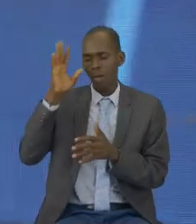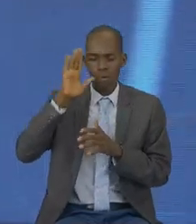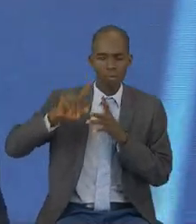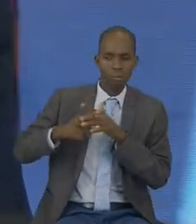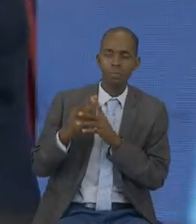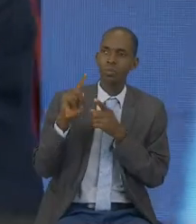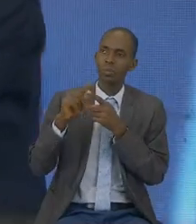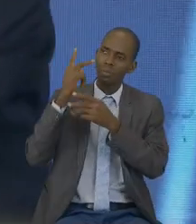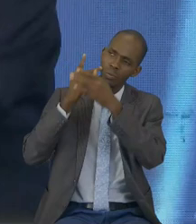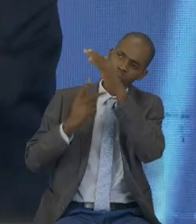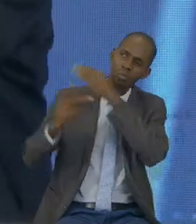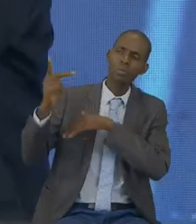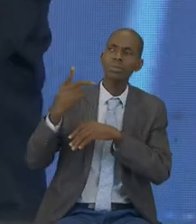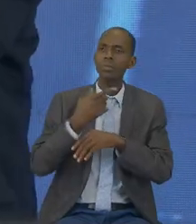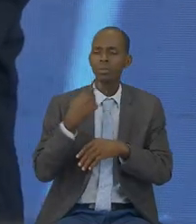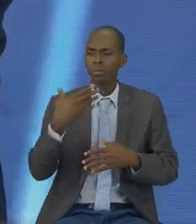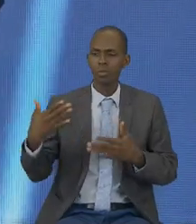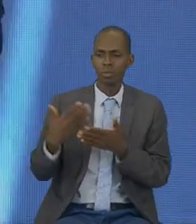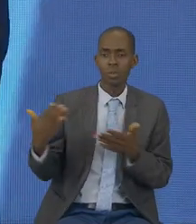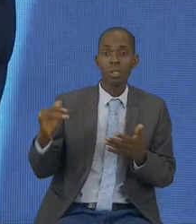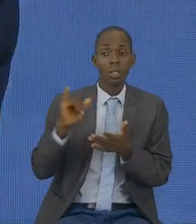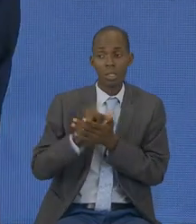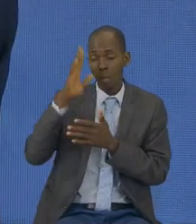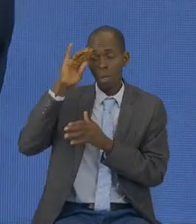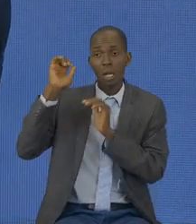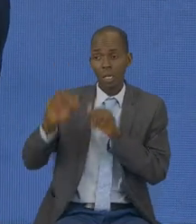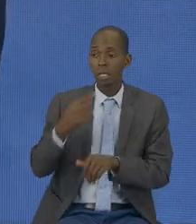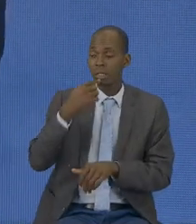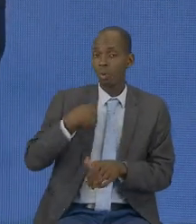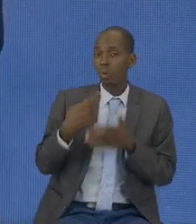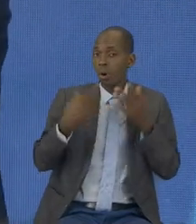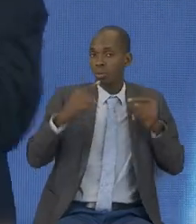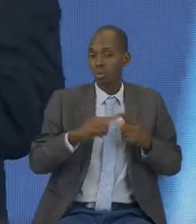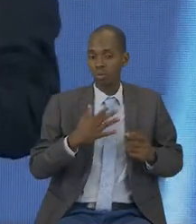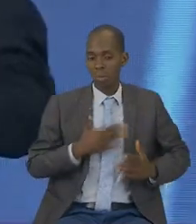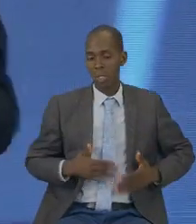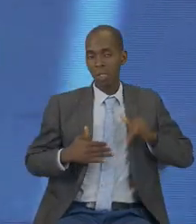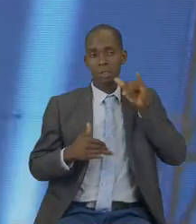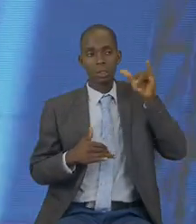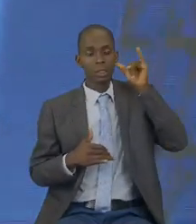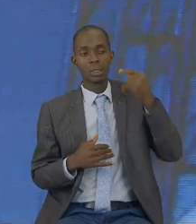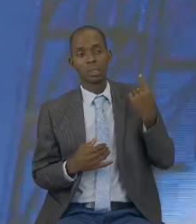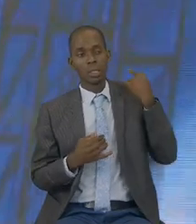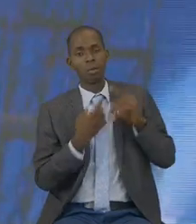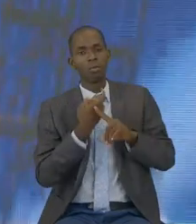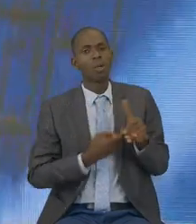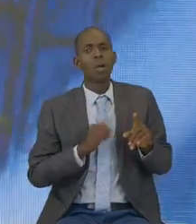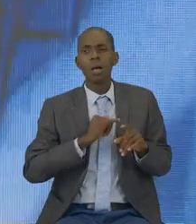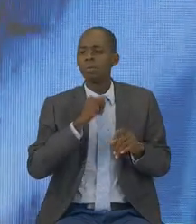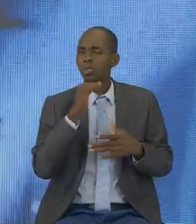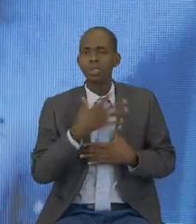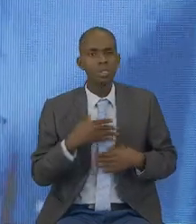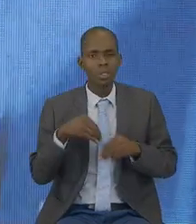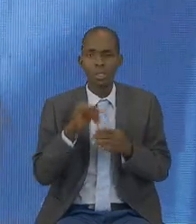begin to tell me this and that. He will even tell me what happened yesterday, what happened last month. I'm not interested in that. I want